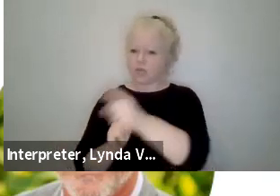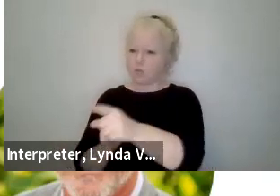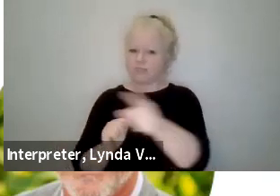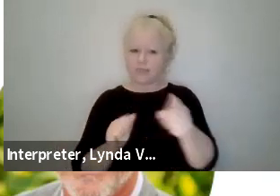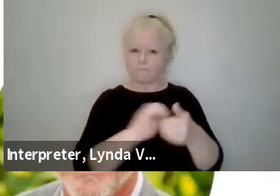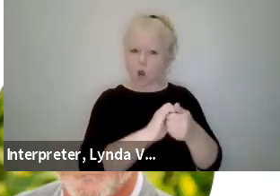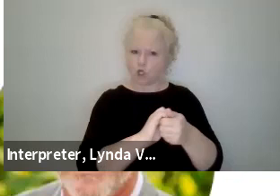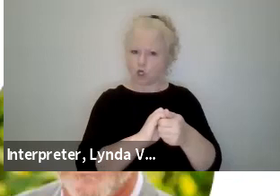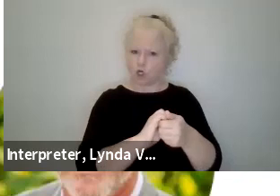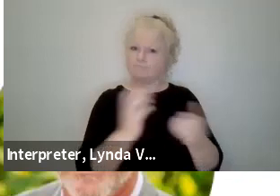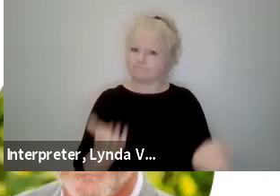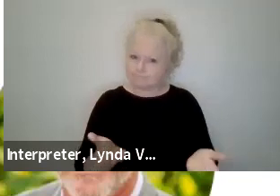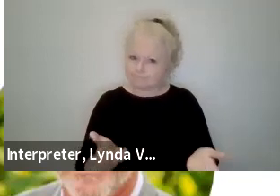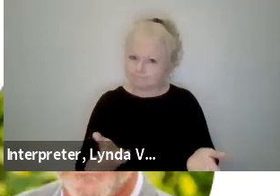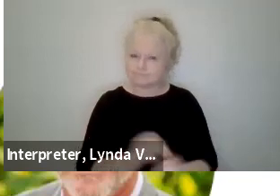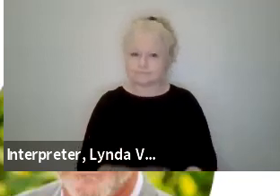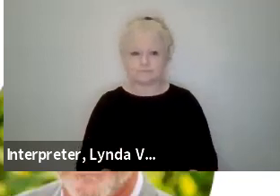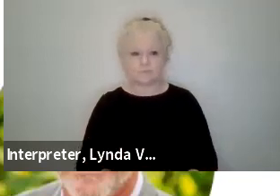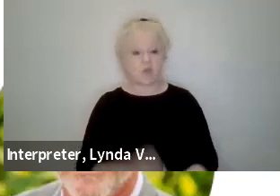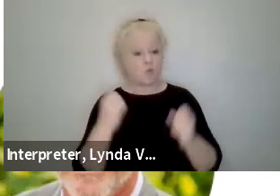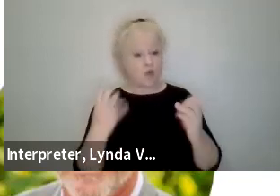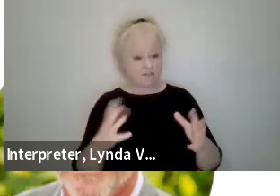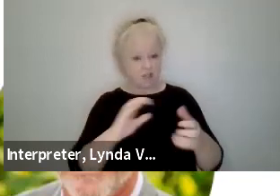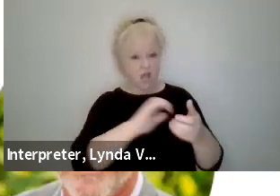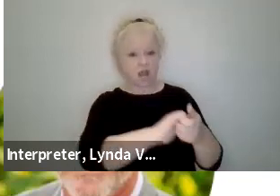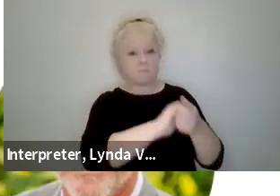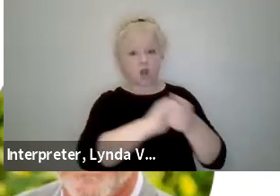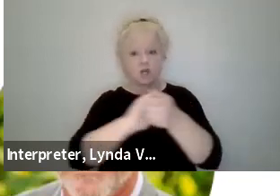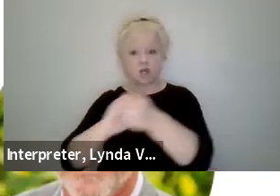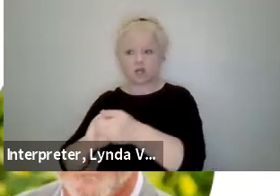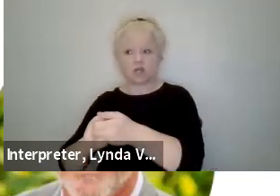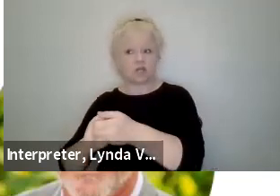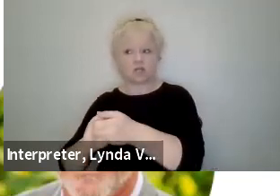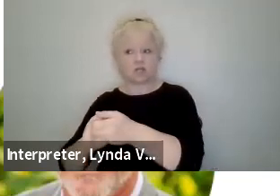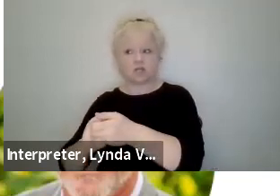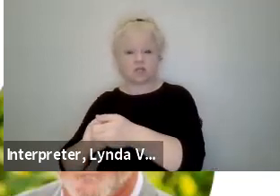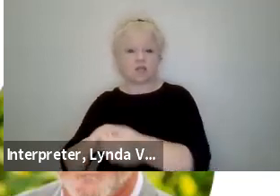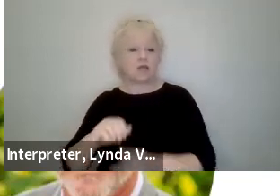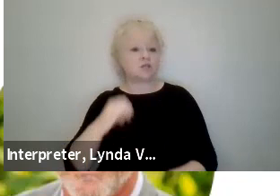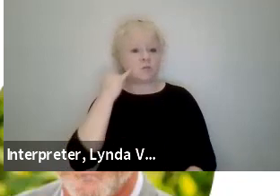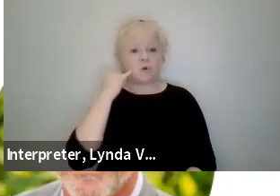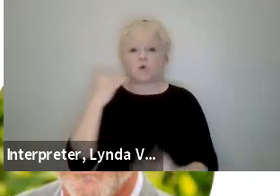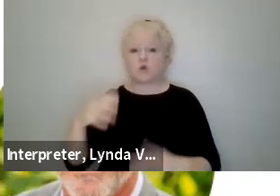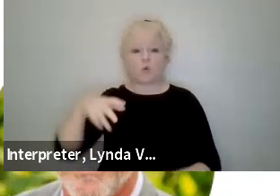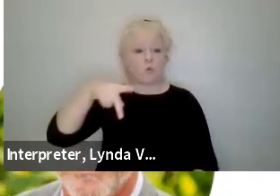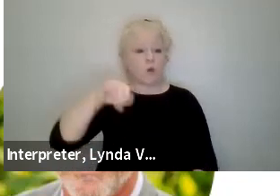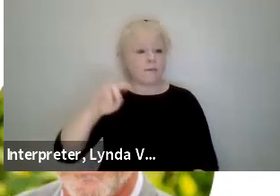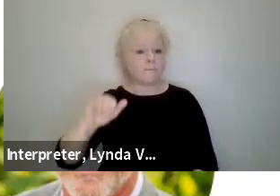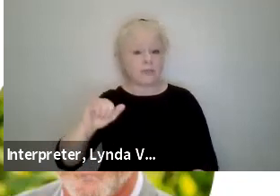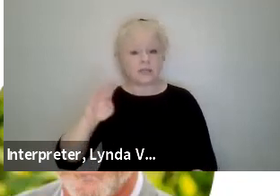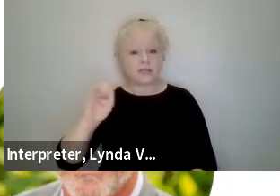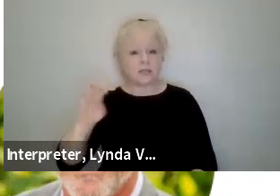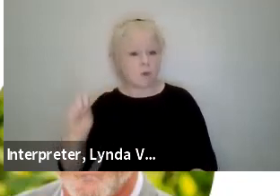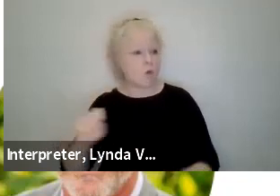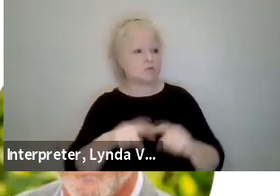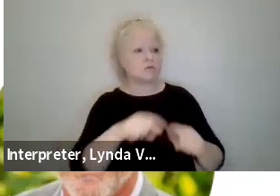So, we have a lot of different partnerships. Who wouldn't want to be partnered with someone like Pitney Bowes or Microsoft? But